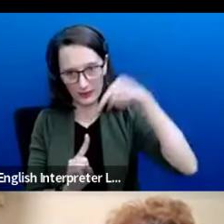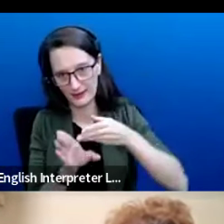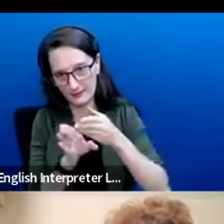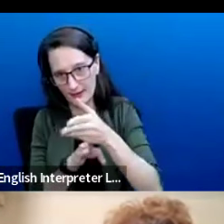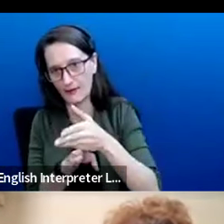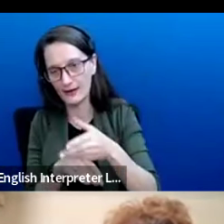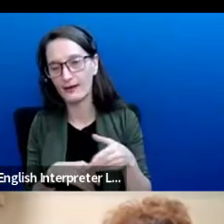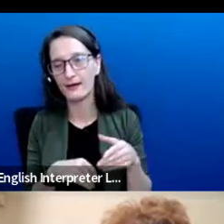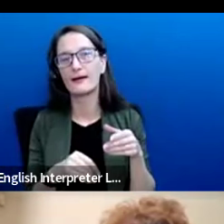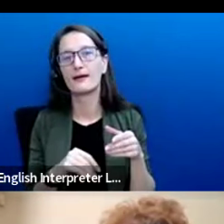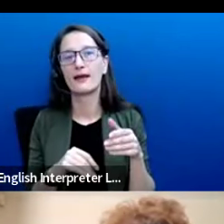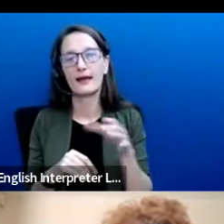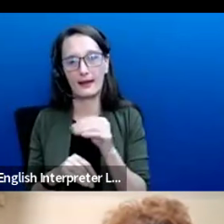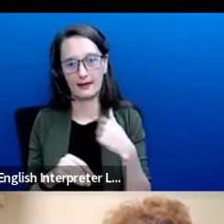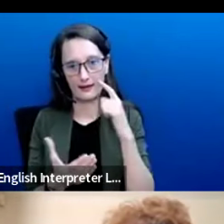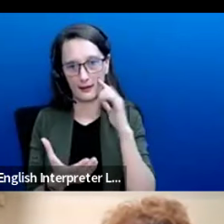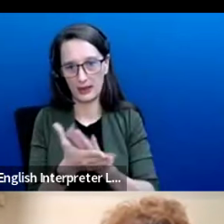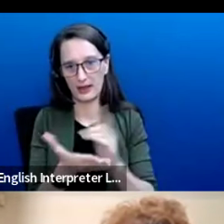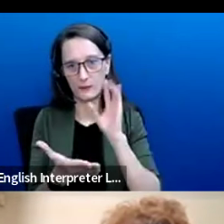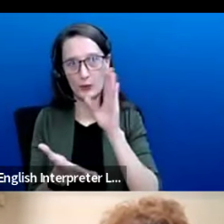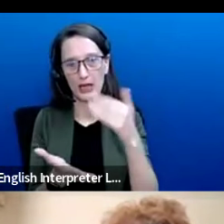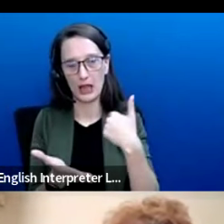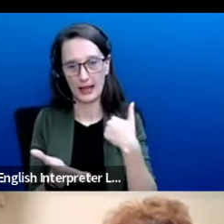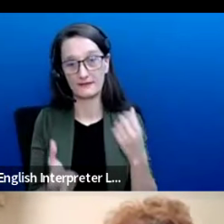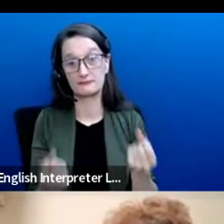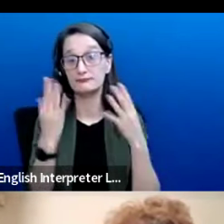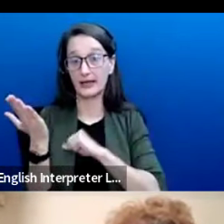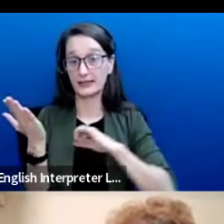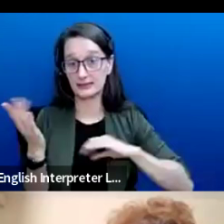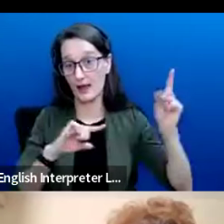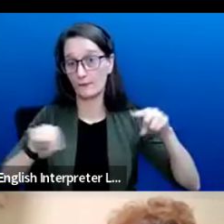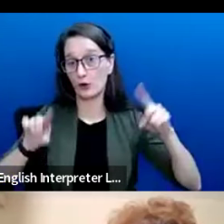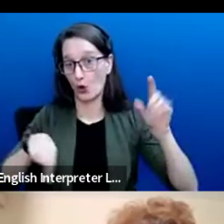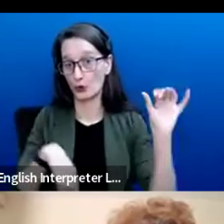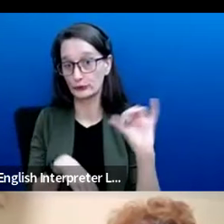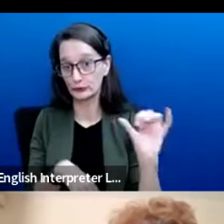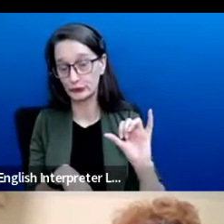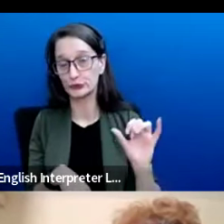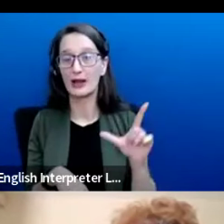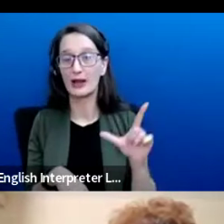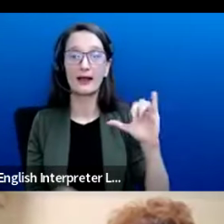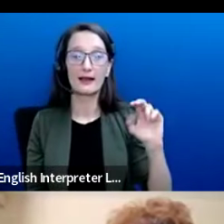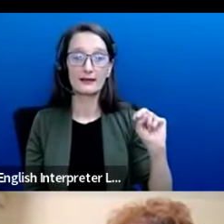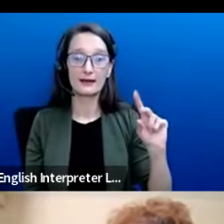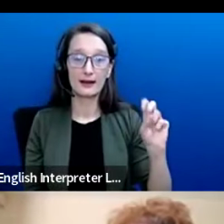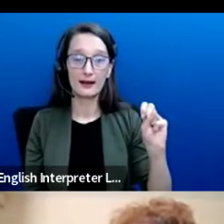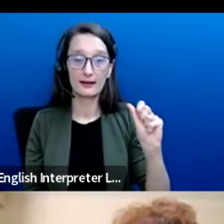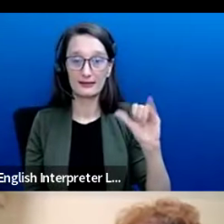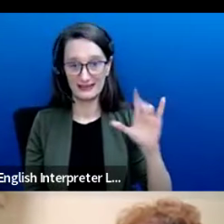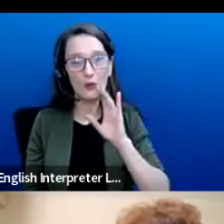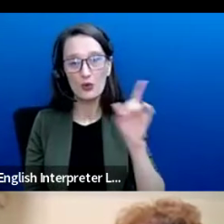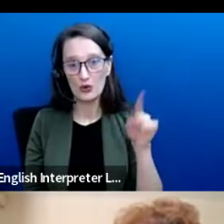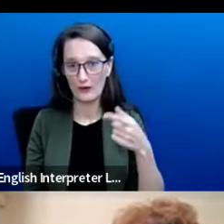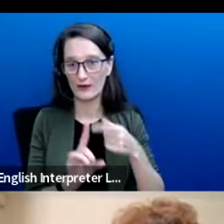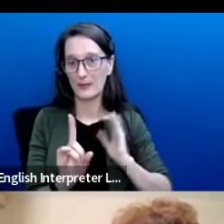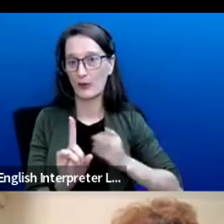And I believe we will have a number of staff that are going to be going up there, Lindsay as well, from our regional center to support it.